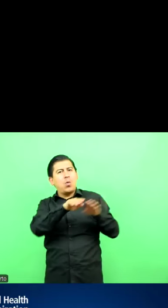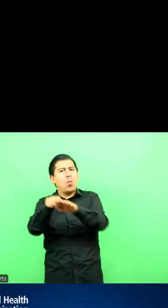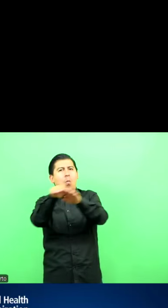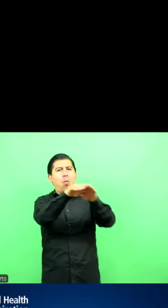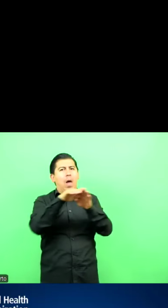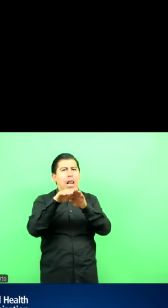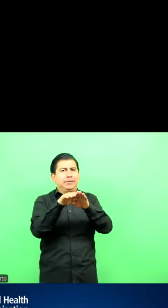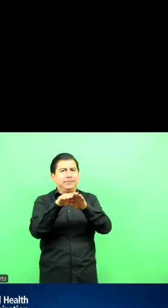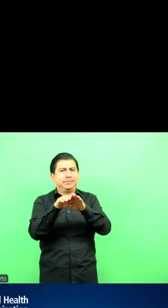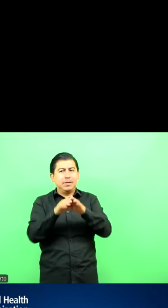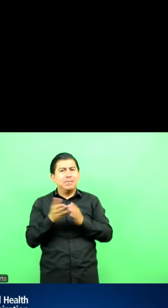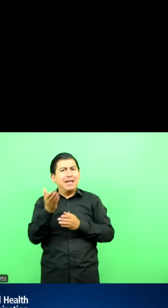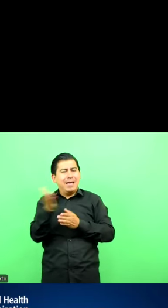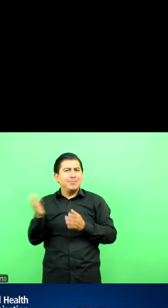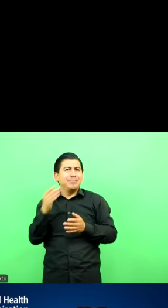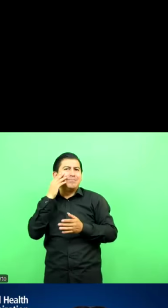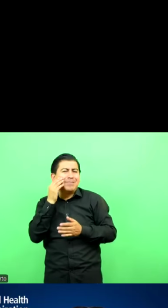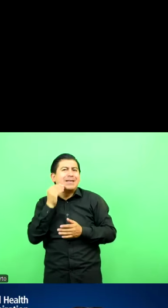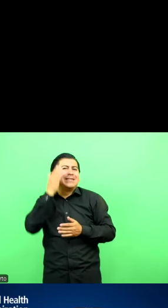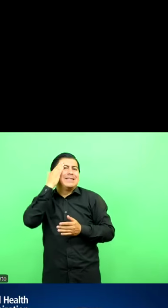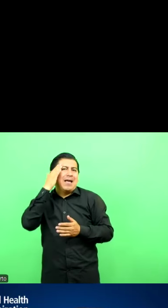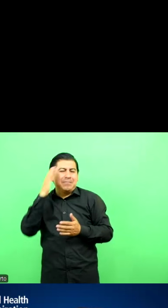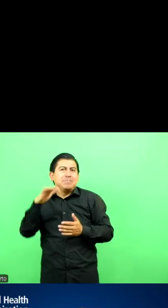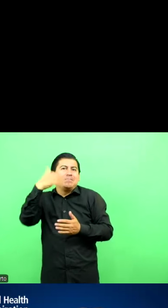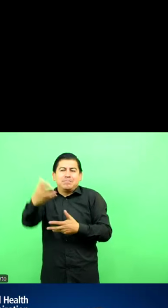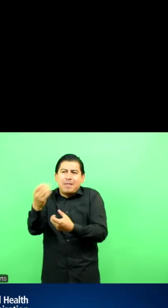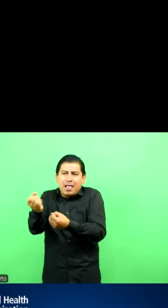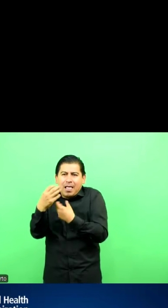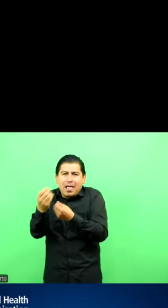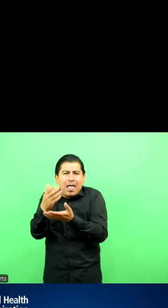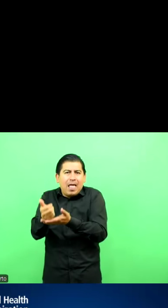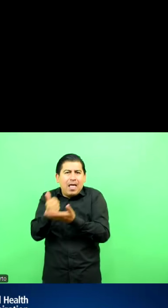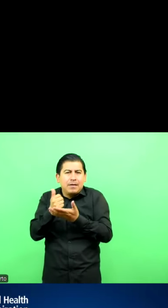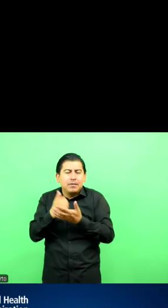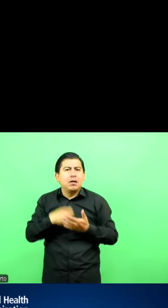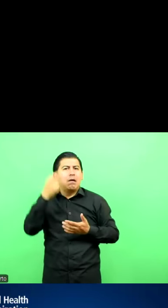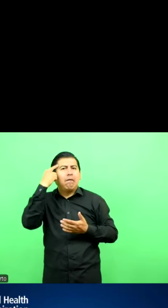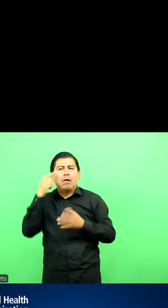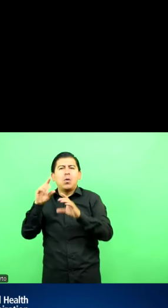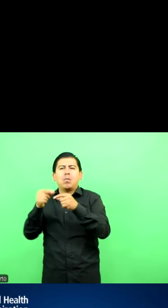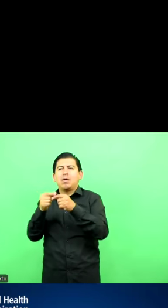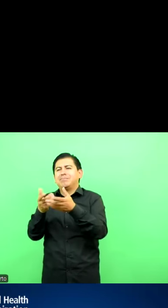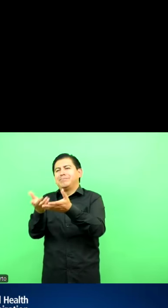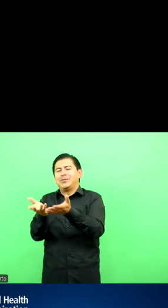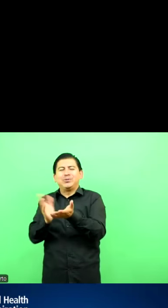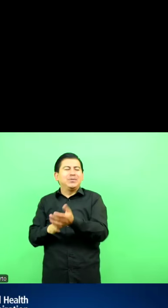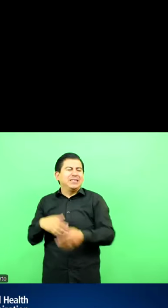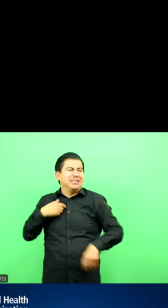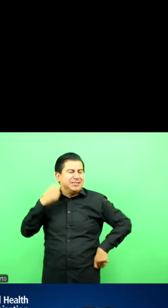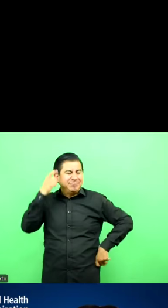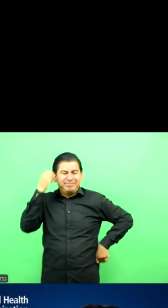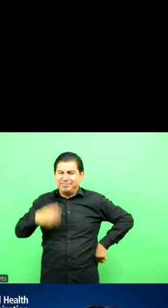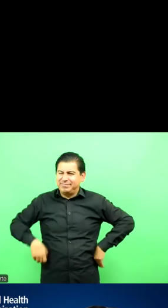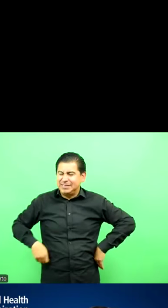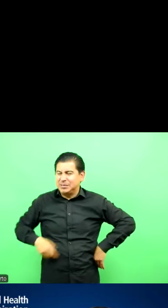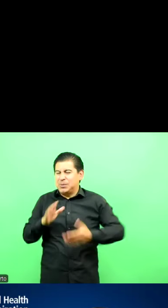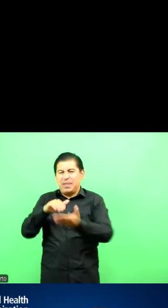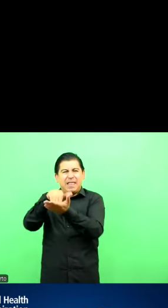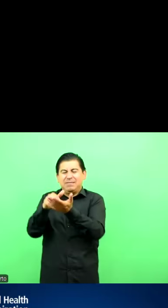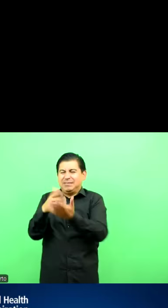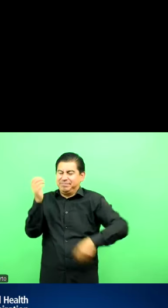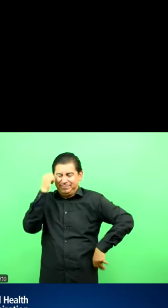We also need to find out the strengths and opportunity, that how we can make this elderly population as the agent of risk